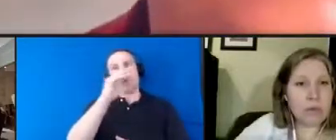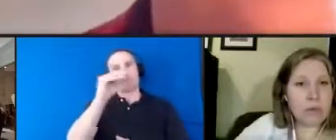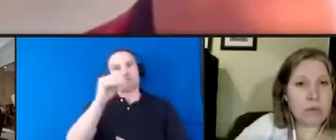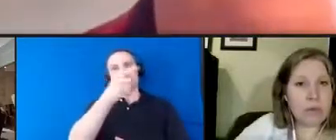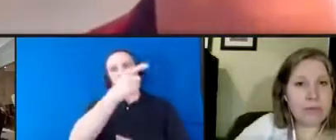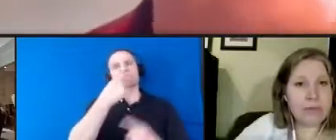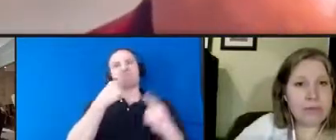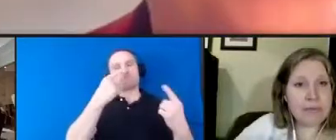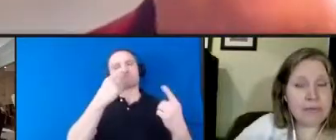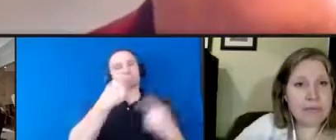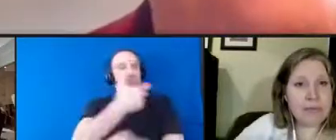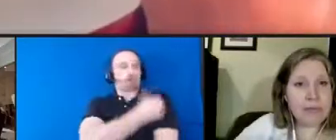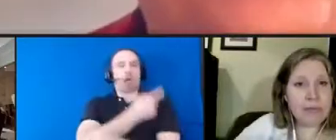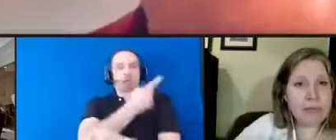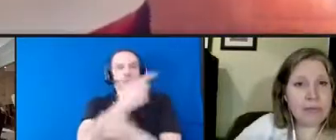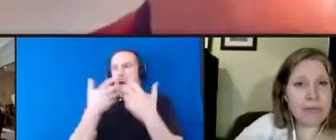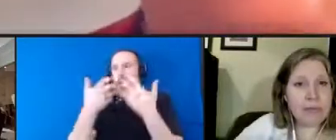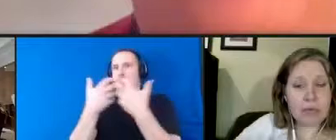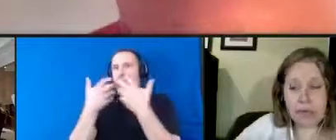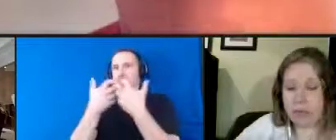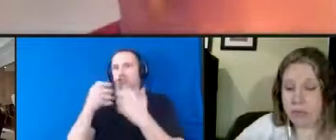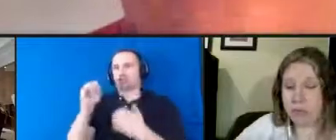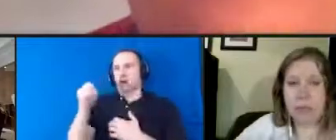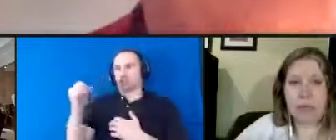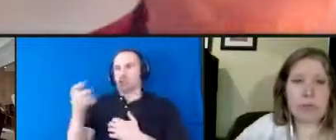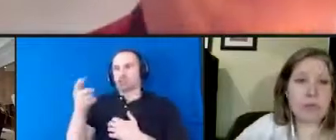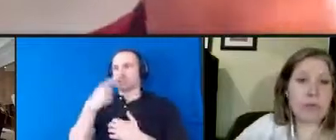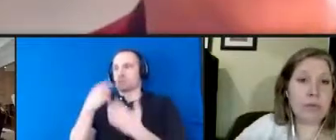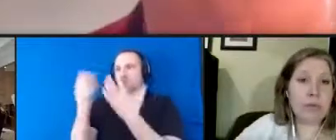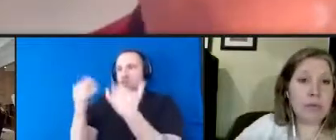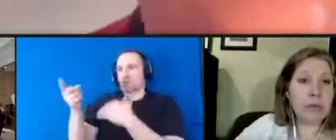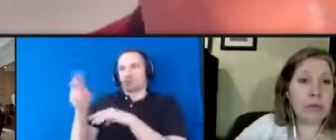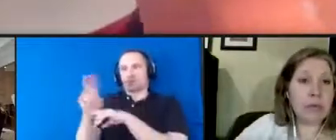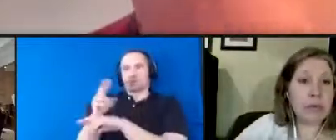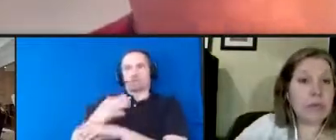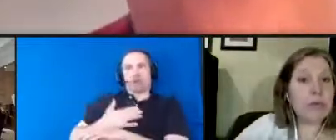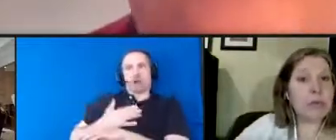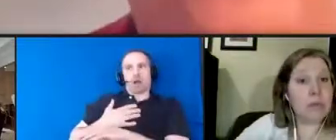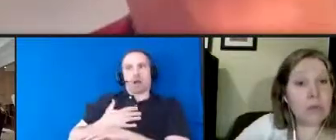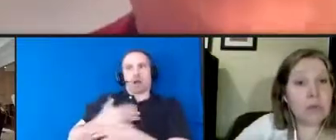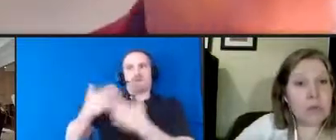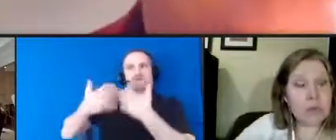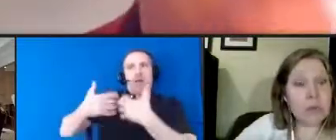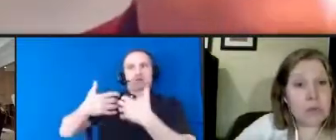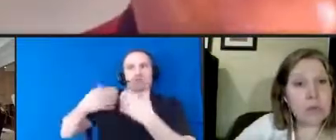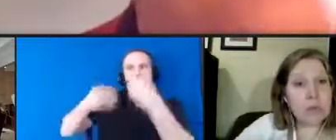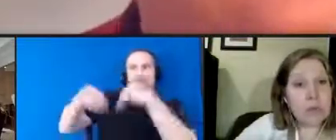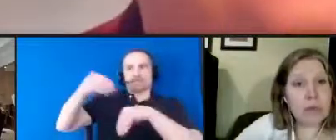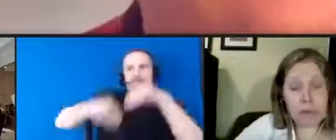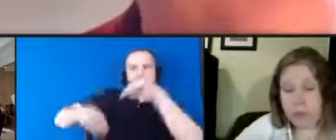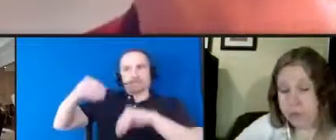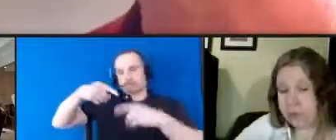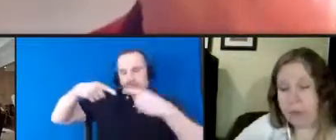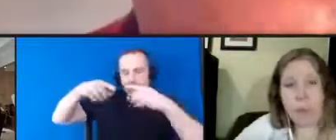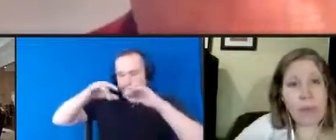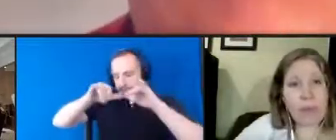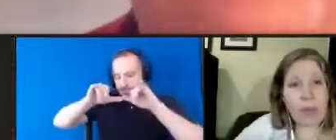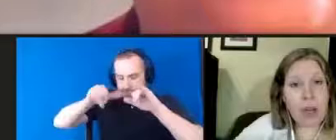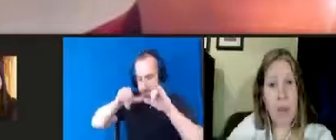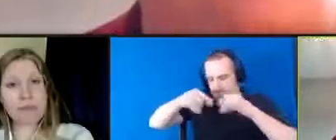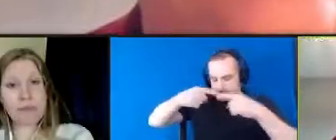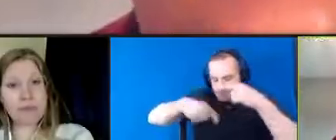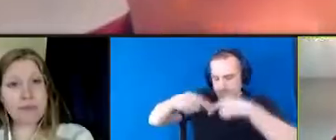hey, you can use our factories to make even more of your vaccine out of a spirit of cooperation. So that's also going to help get